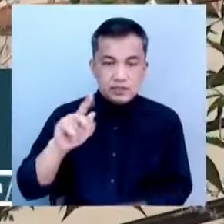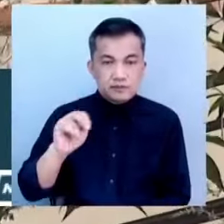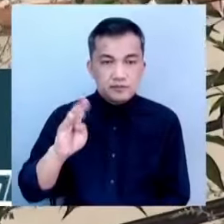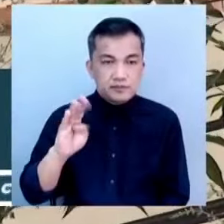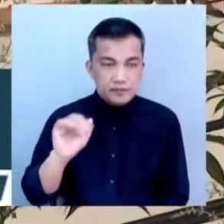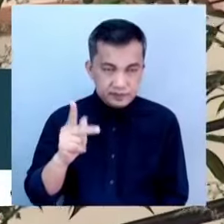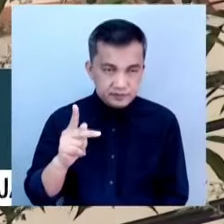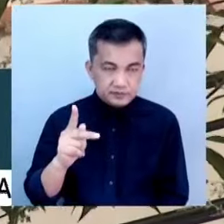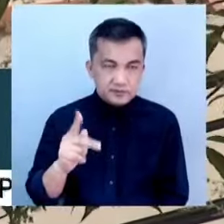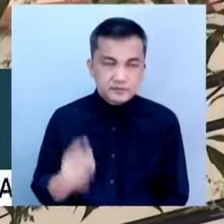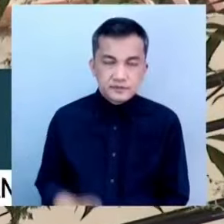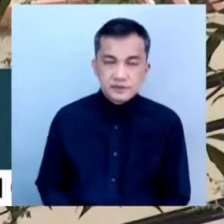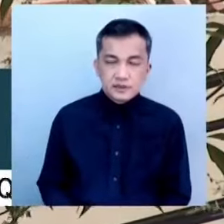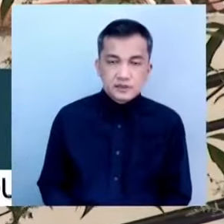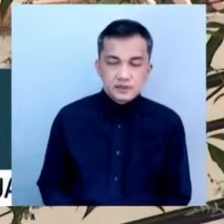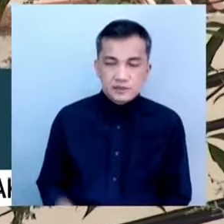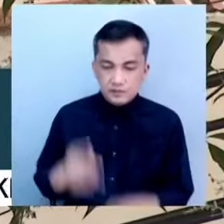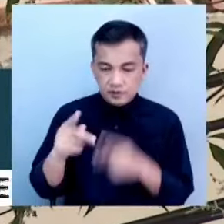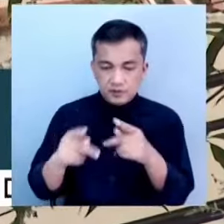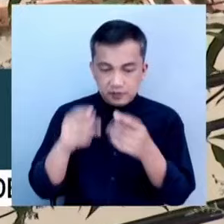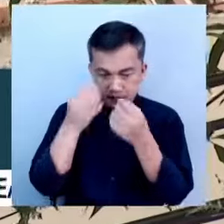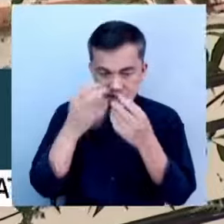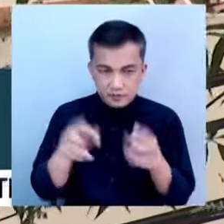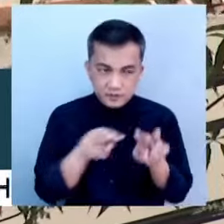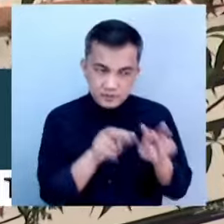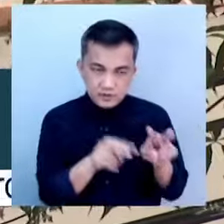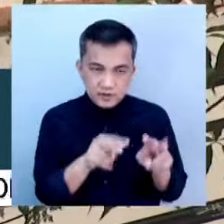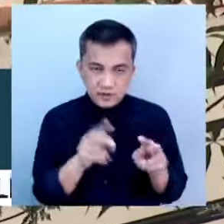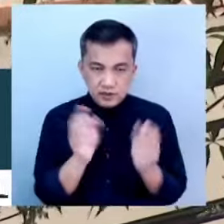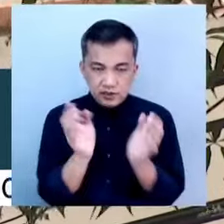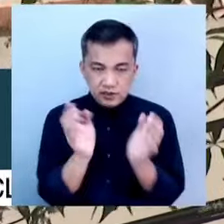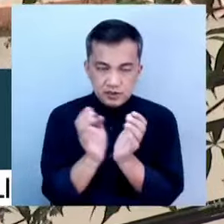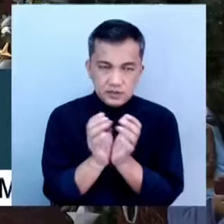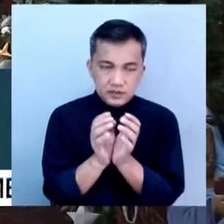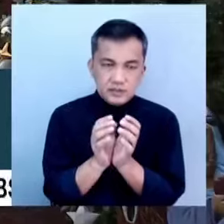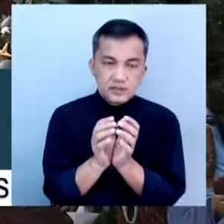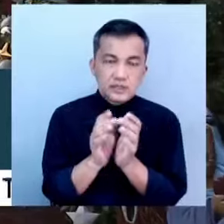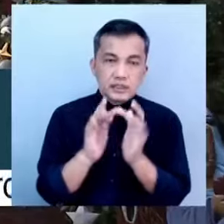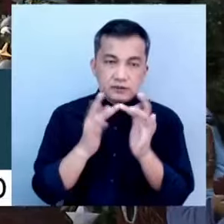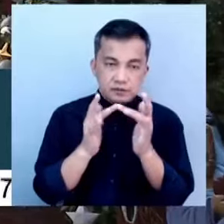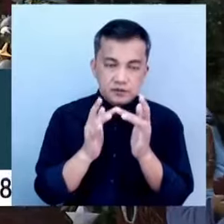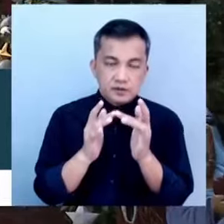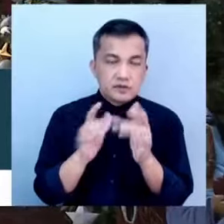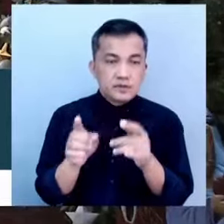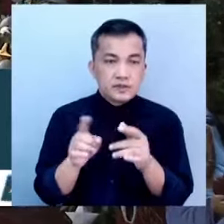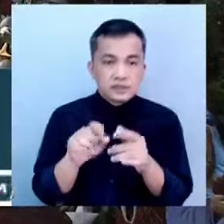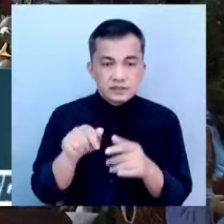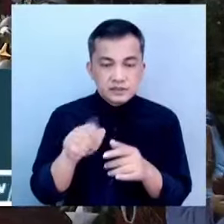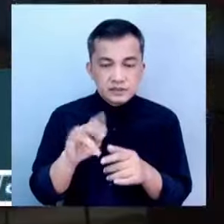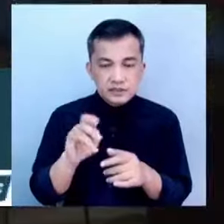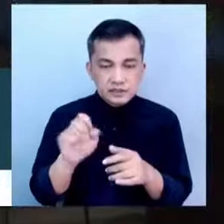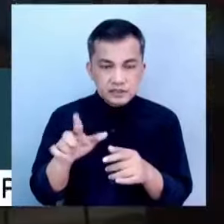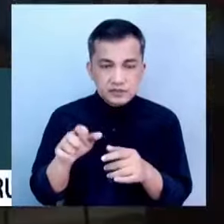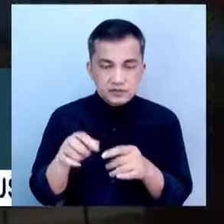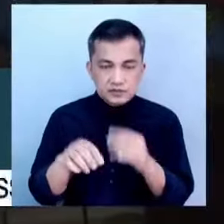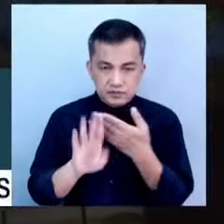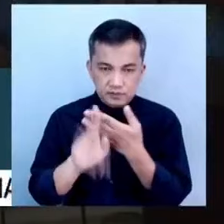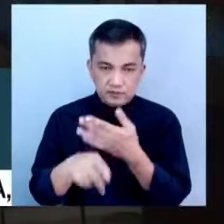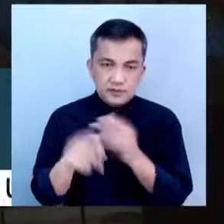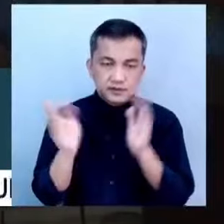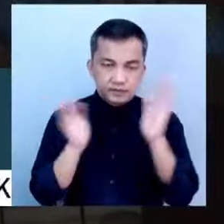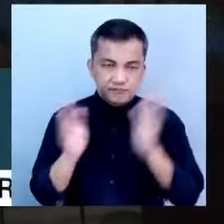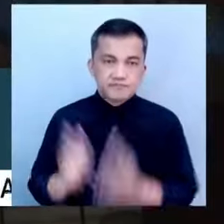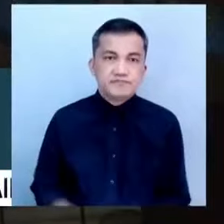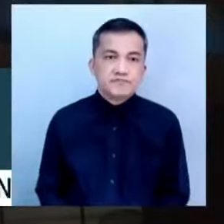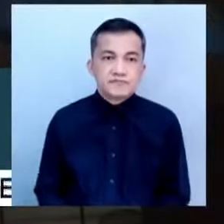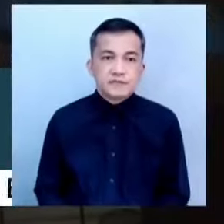The public has been advised to monitor the DSWD social media channels for the resumption of this service. The